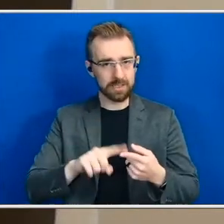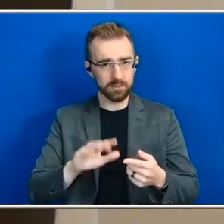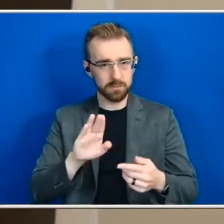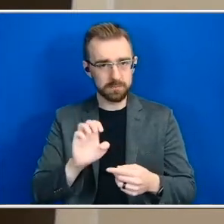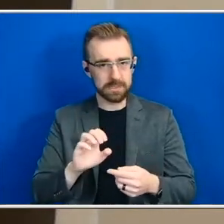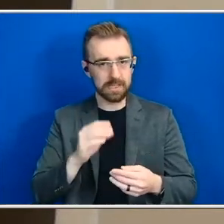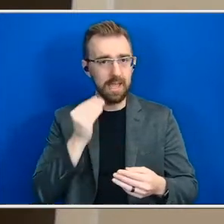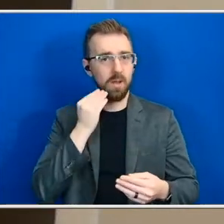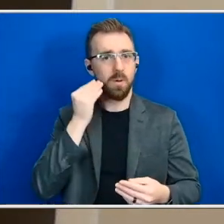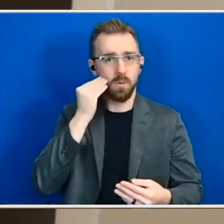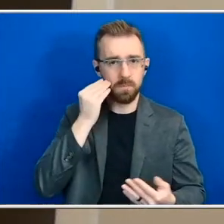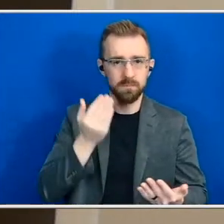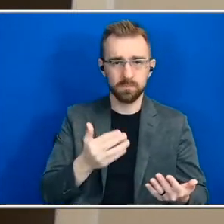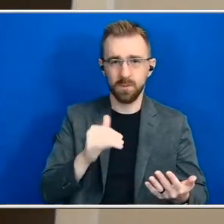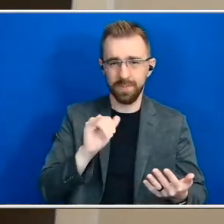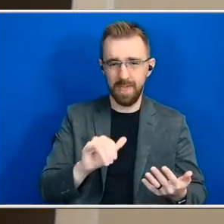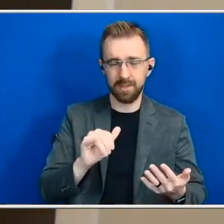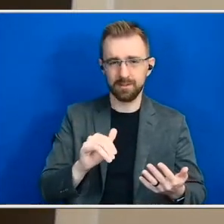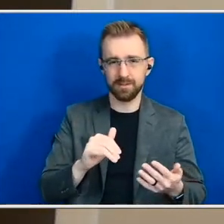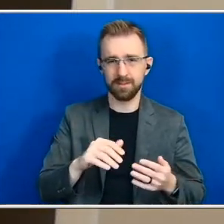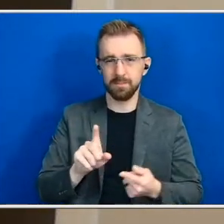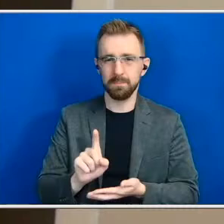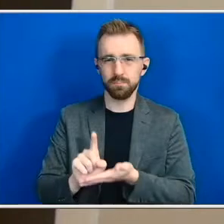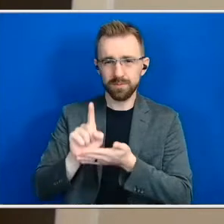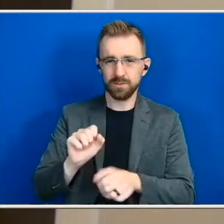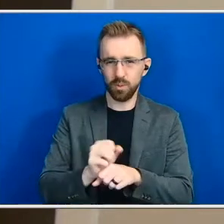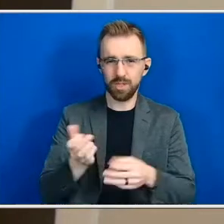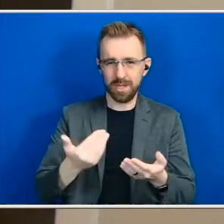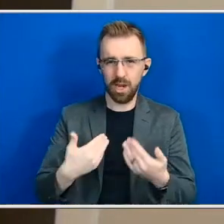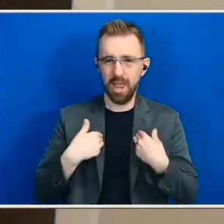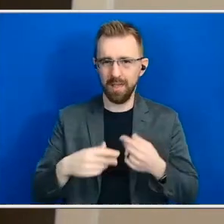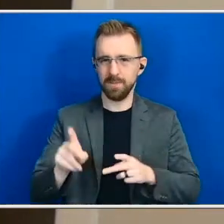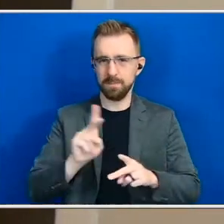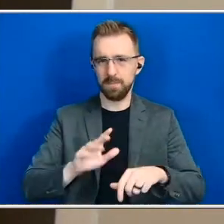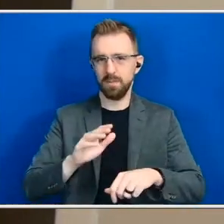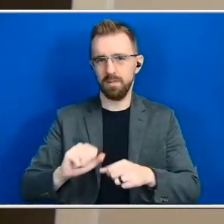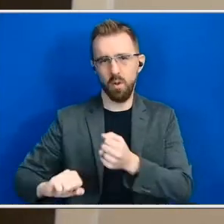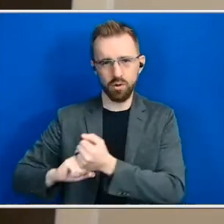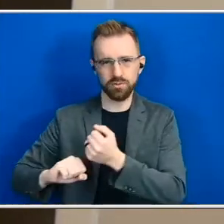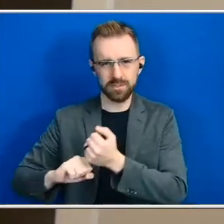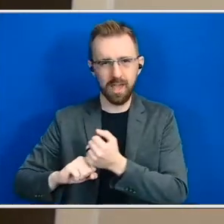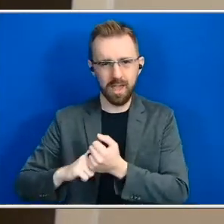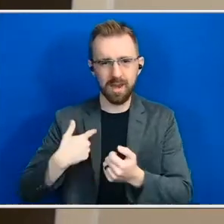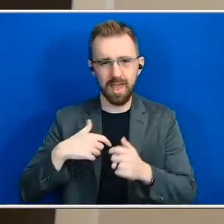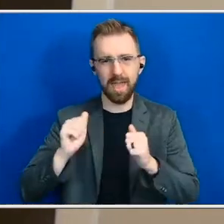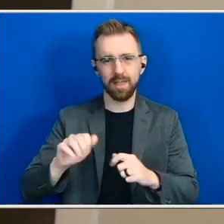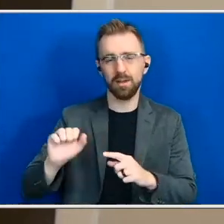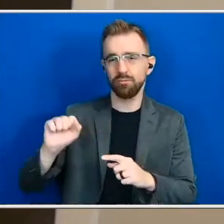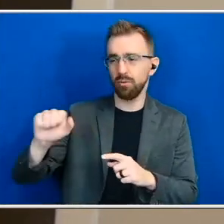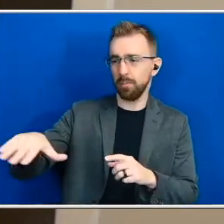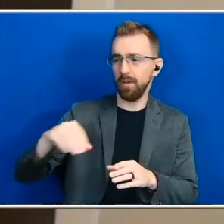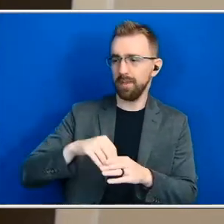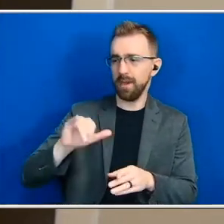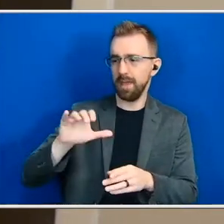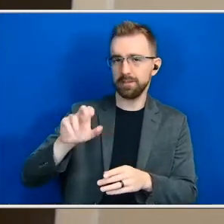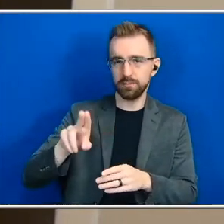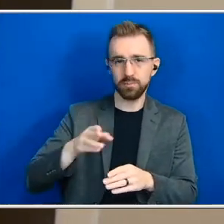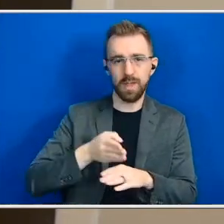you know, that's the privilege of working here, is having those people on your side. I can drop him off in the ICU after a long